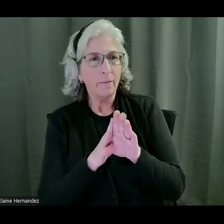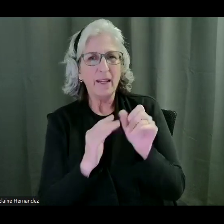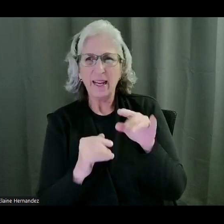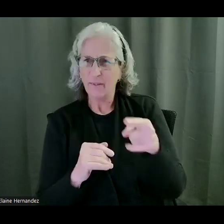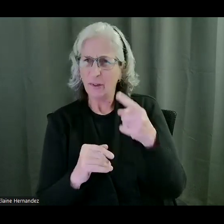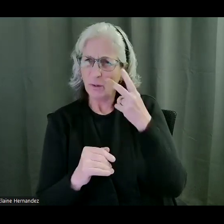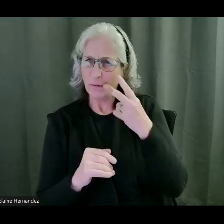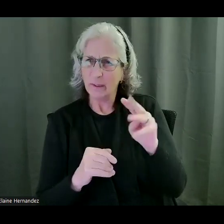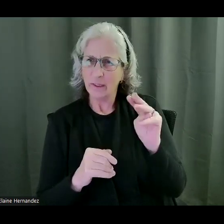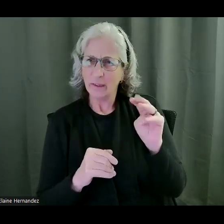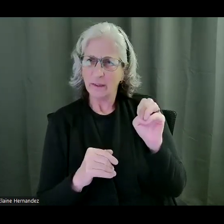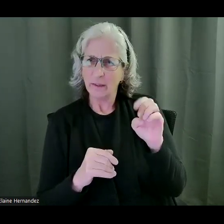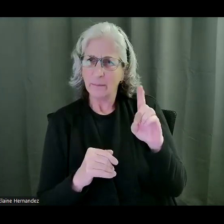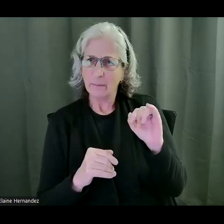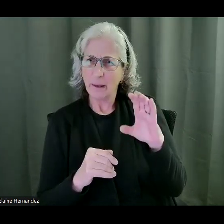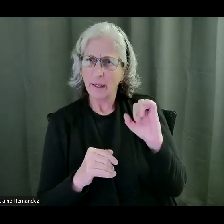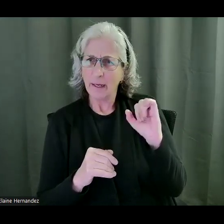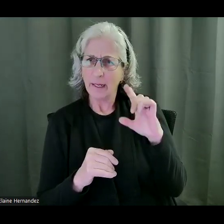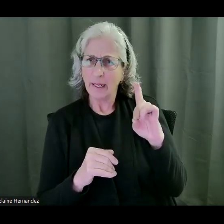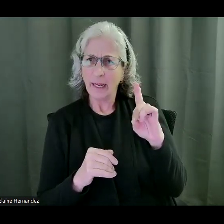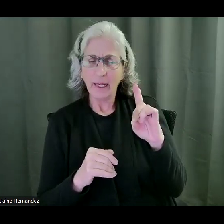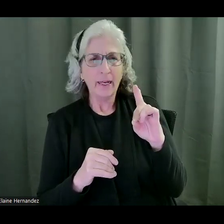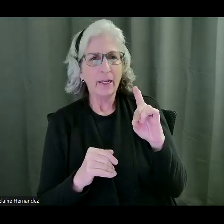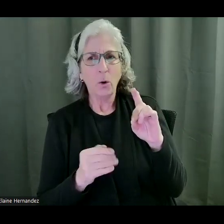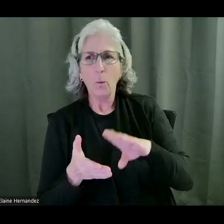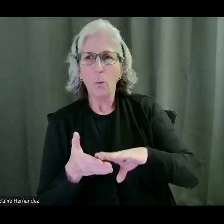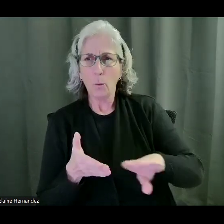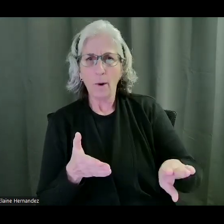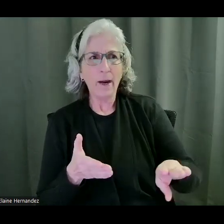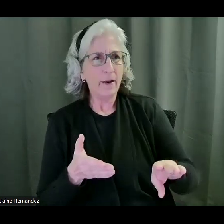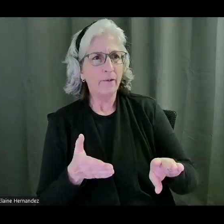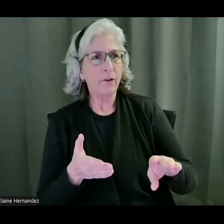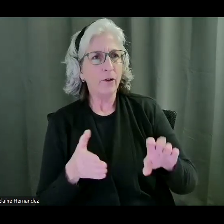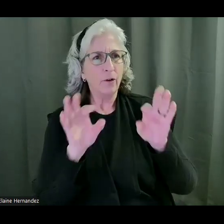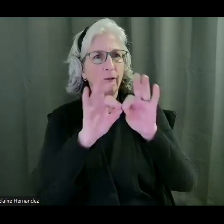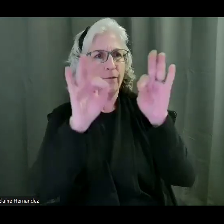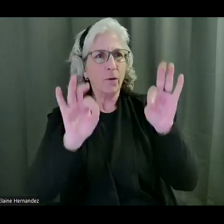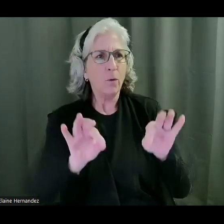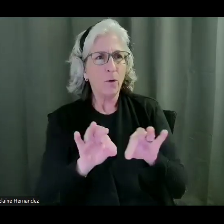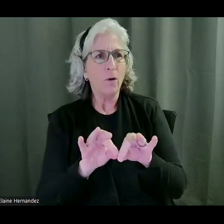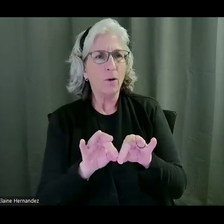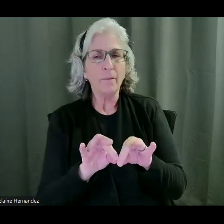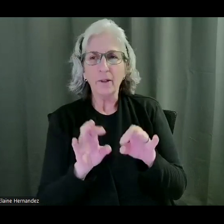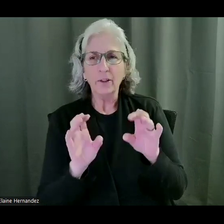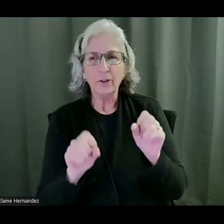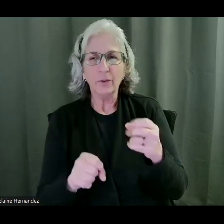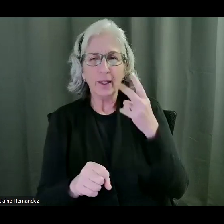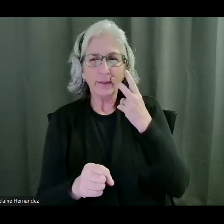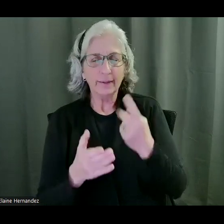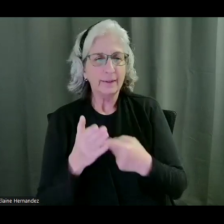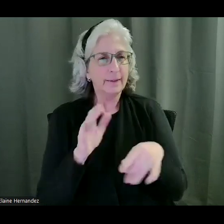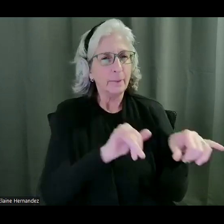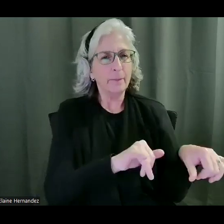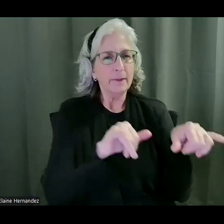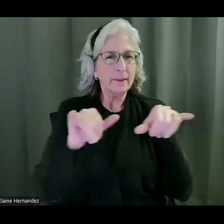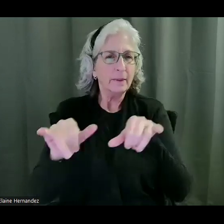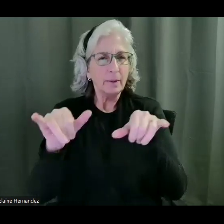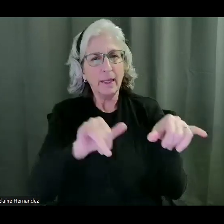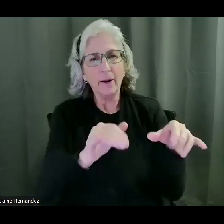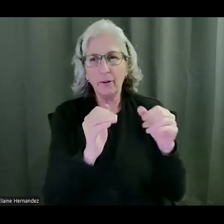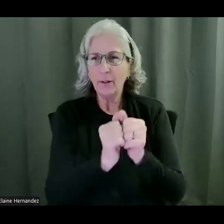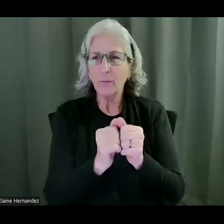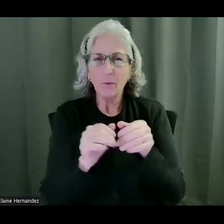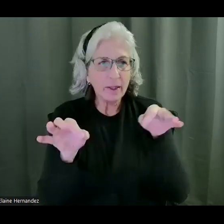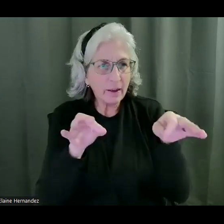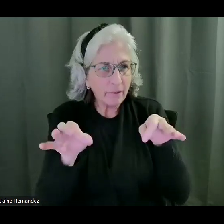Medicaid waiver VIDES form, you'll probably notice some similarity in the definitions and frequency